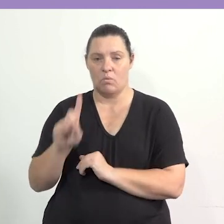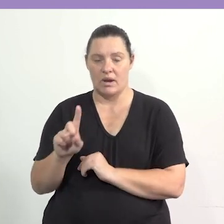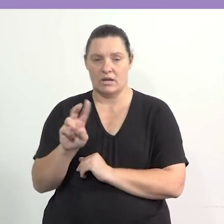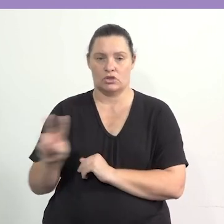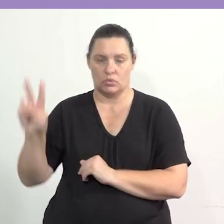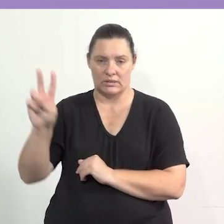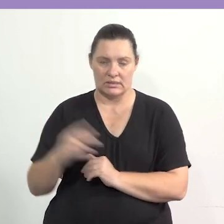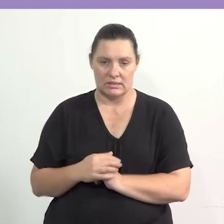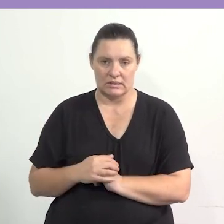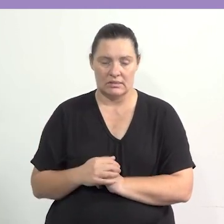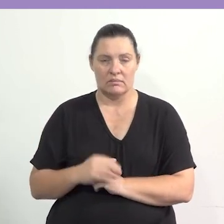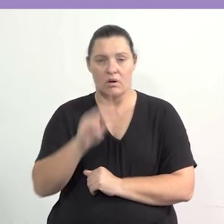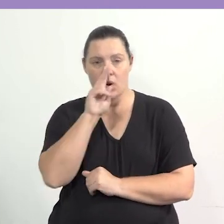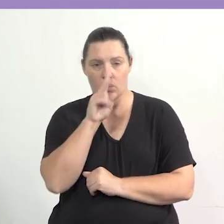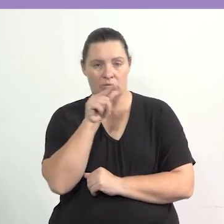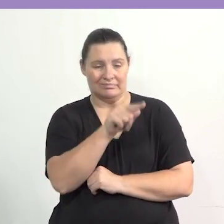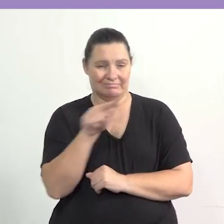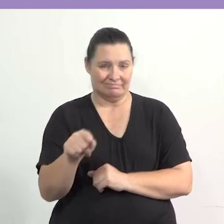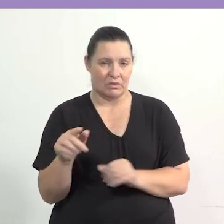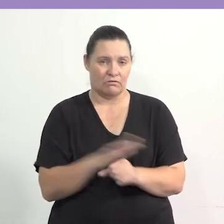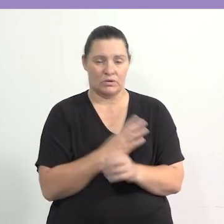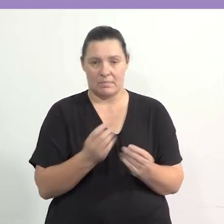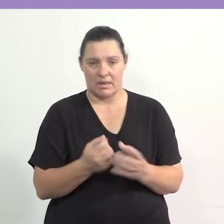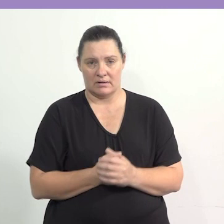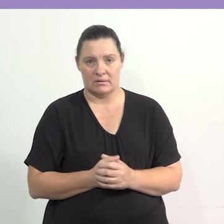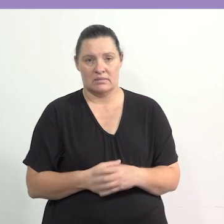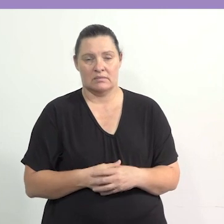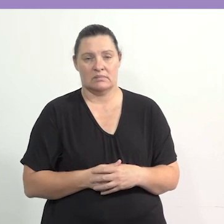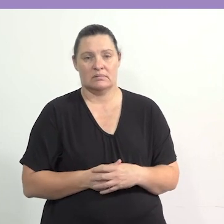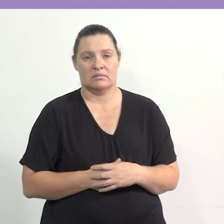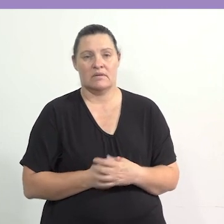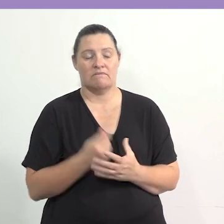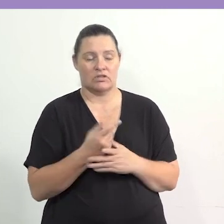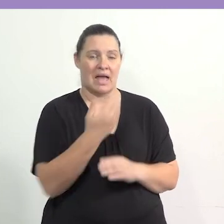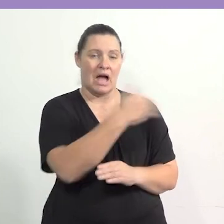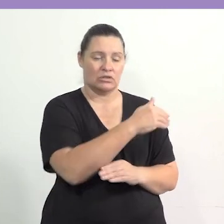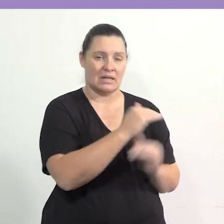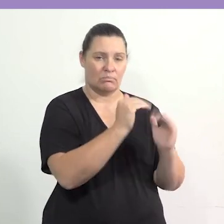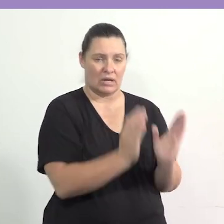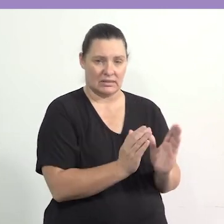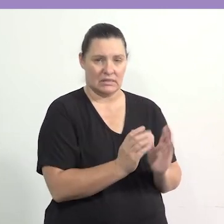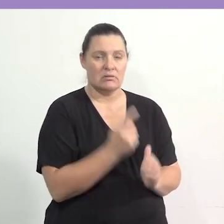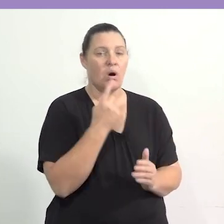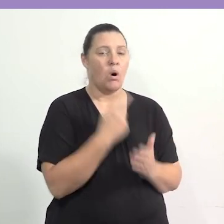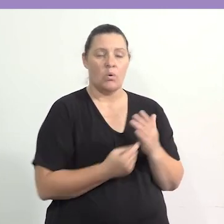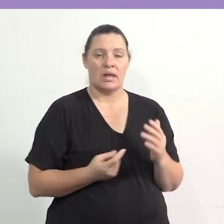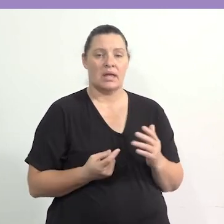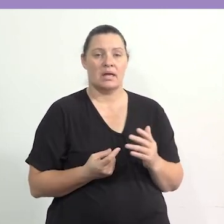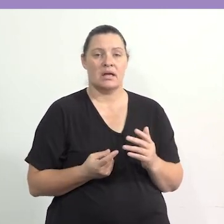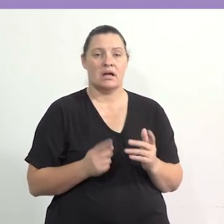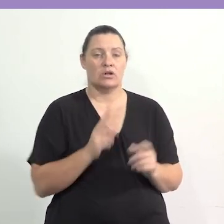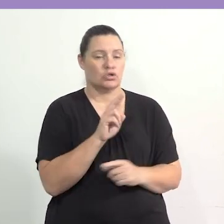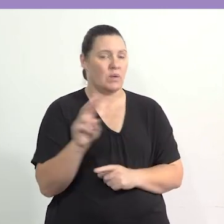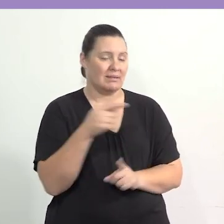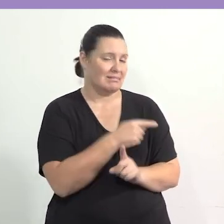squared. Look at these two integers. So the first one, the negative, is outside of the brackets. This means that it will not